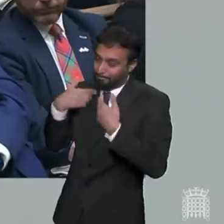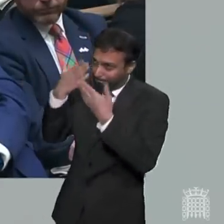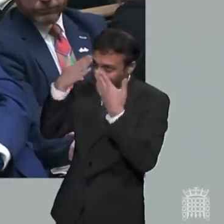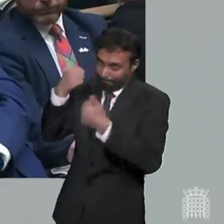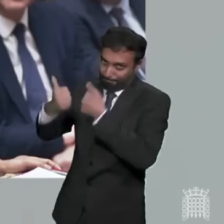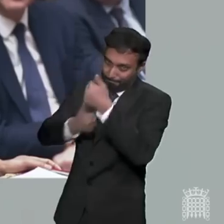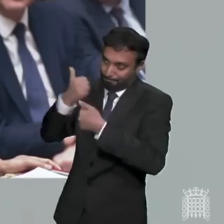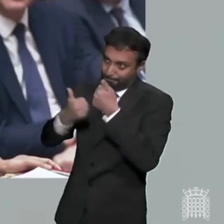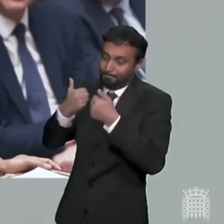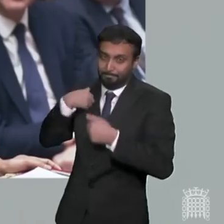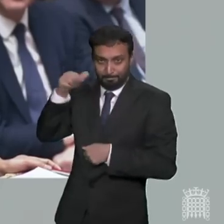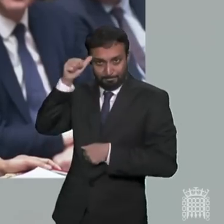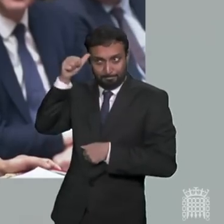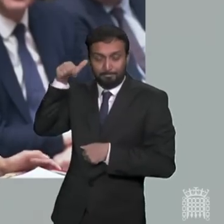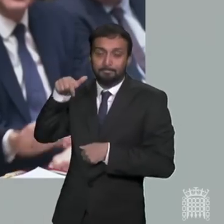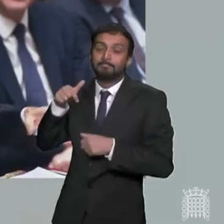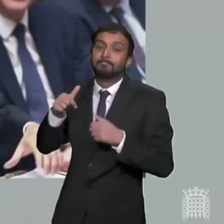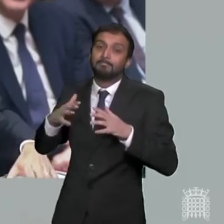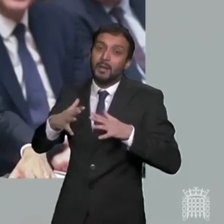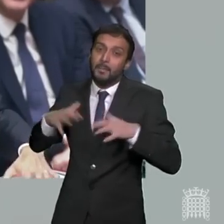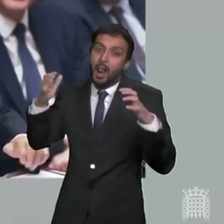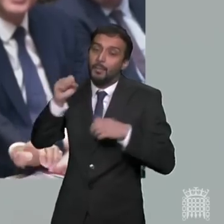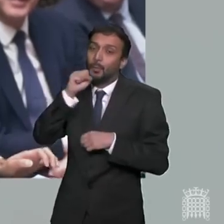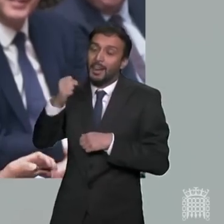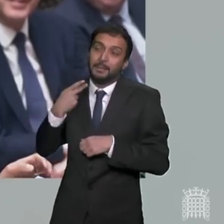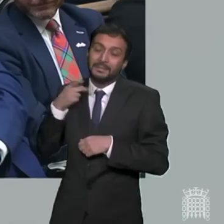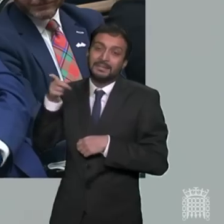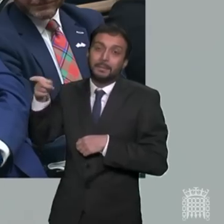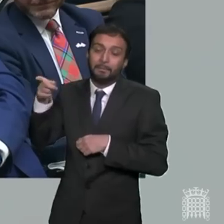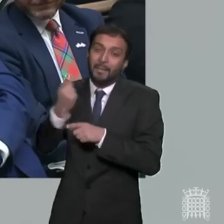I know the whole House will miss his weekly contributions.